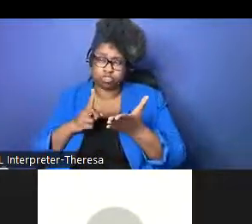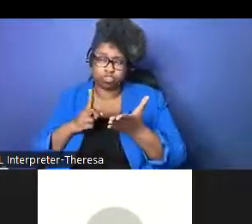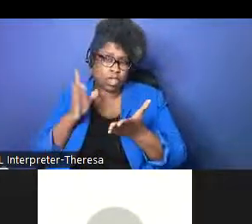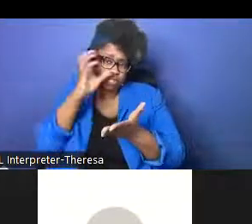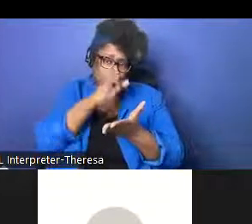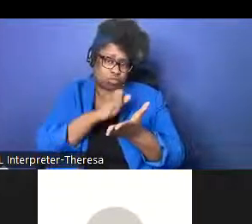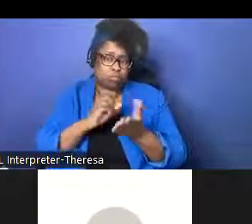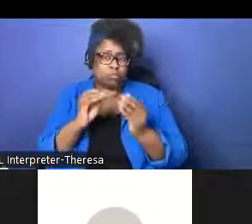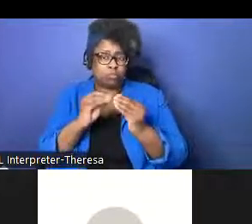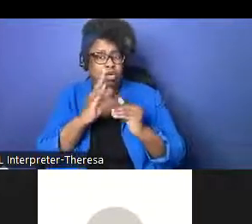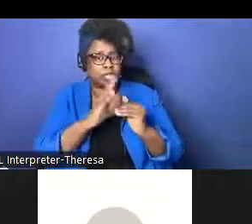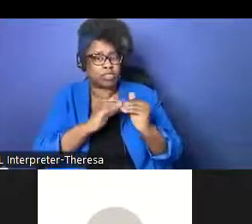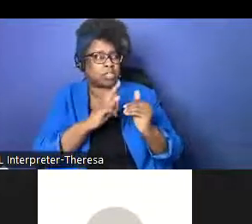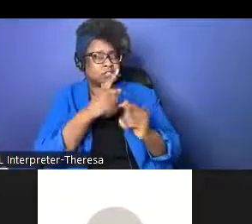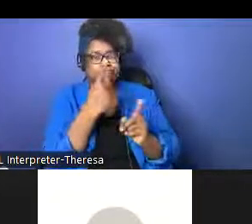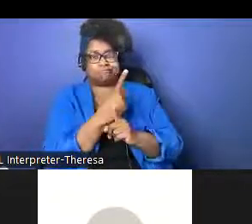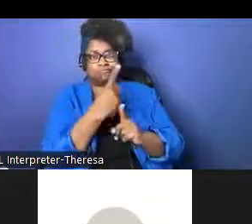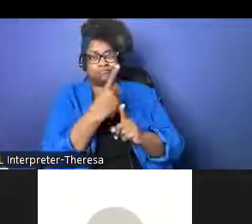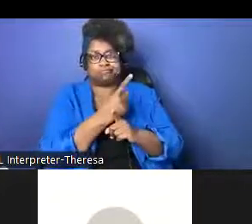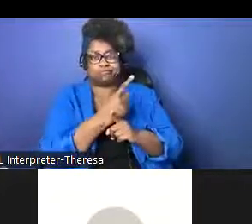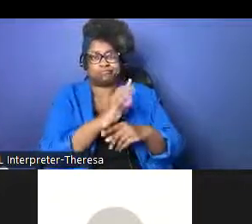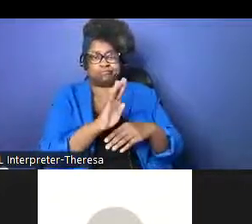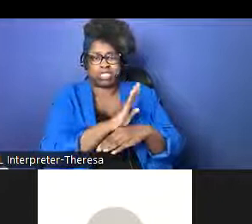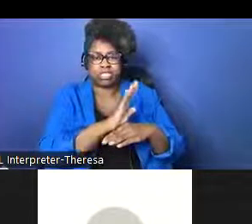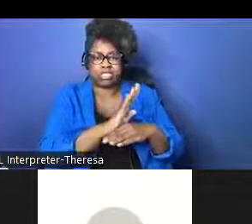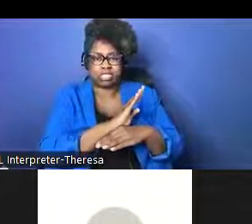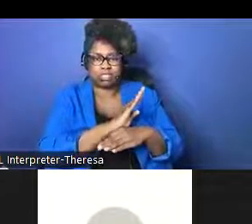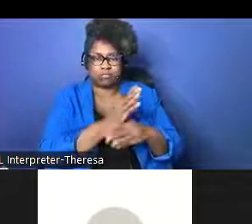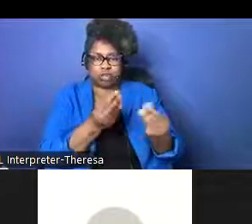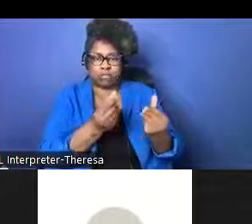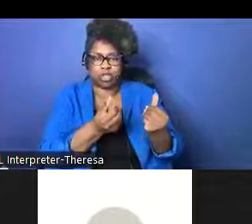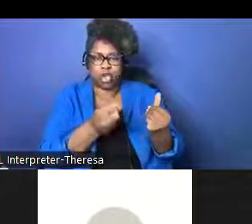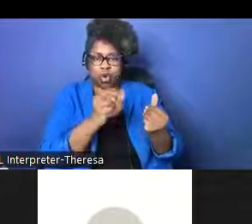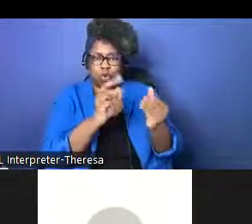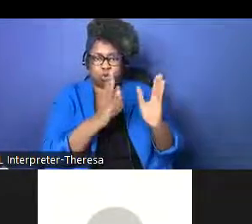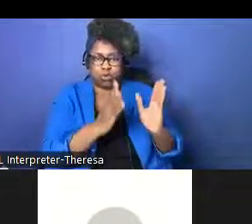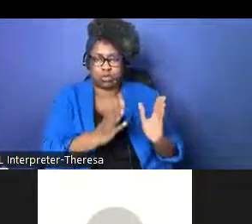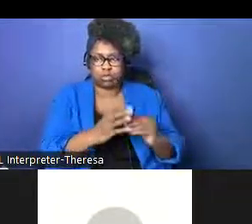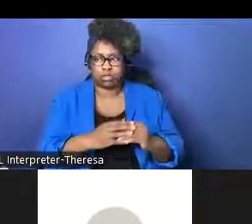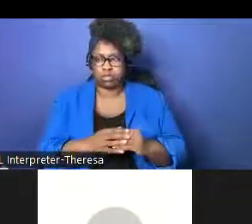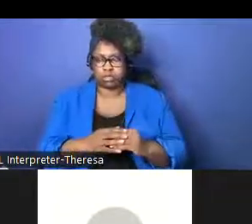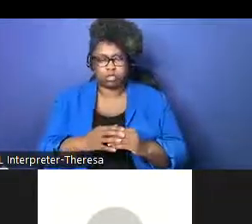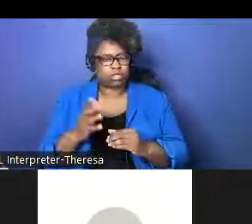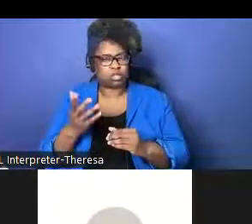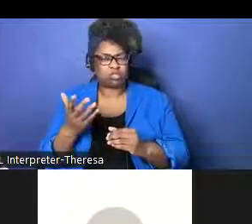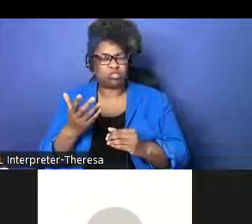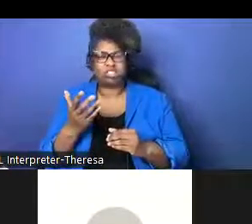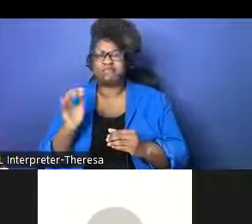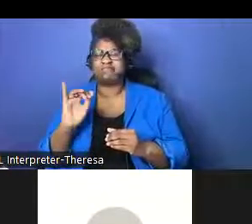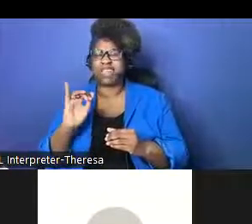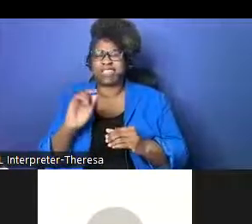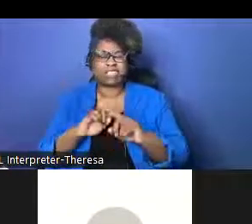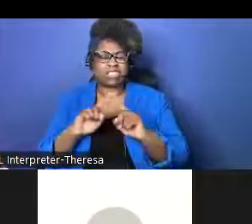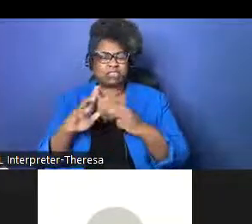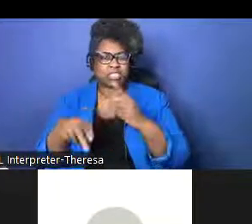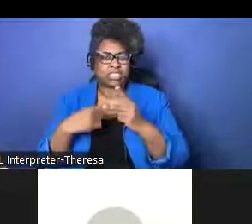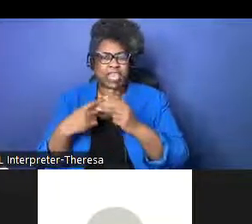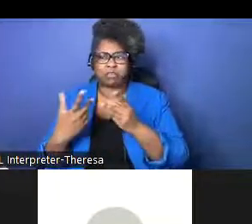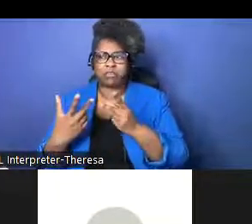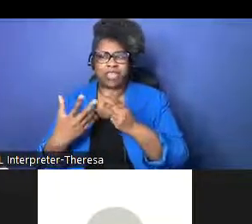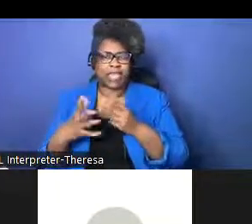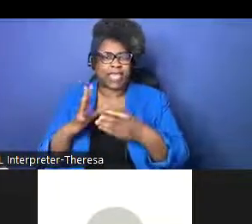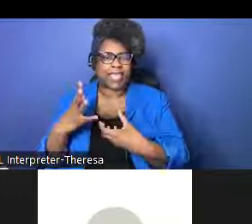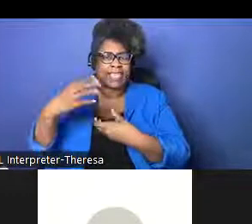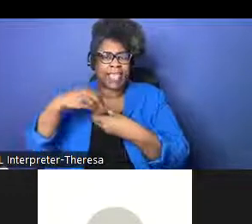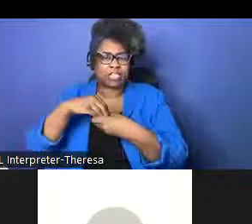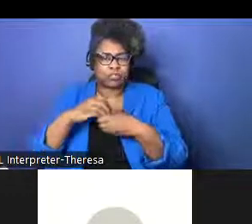than your average commercial property owner. So I'm just wondering, is there like a different sort of like engagement strategy to